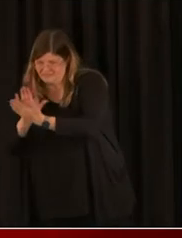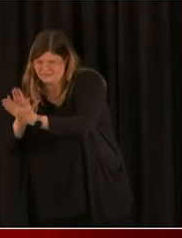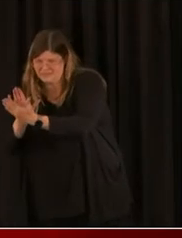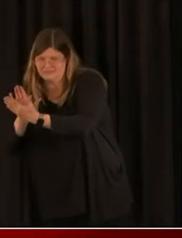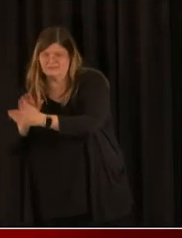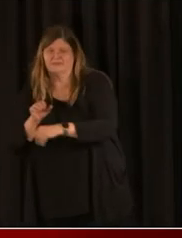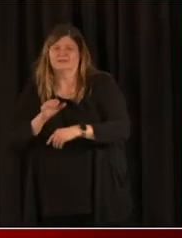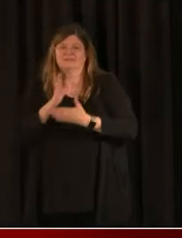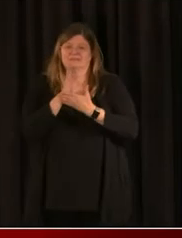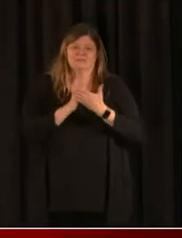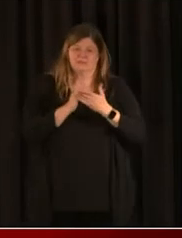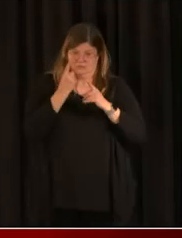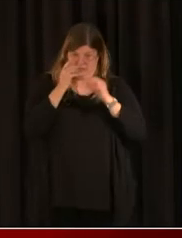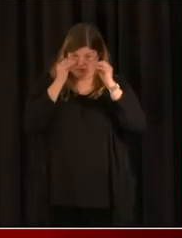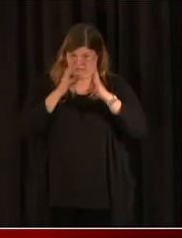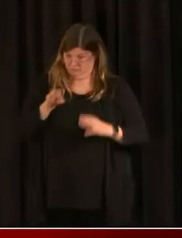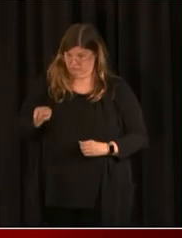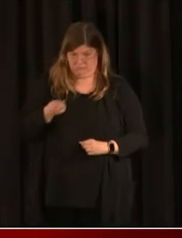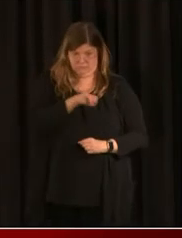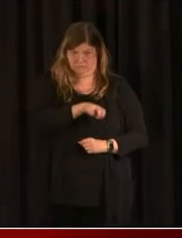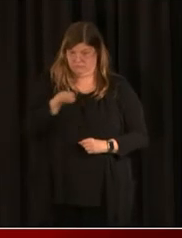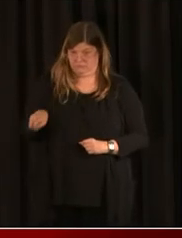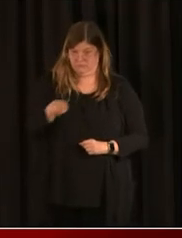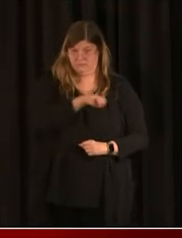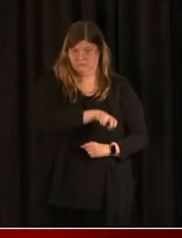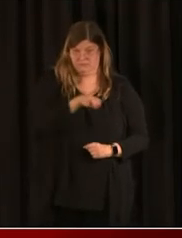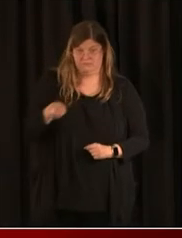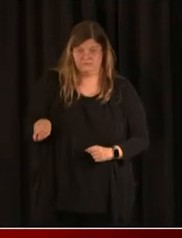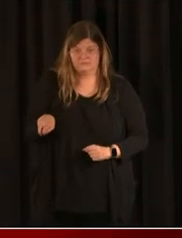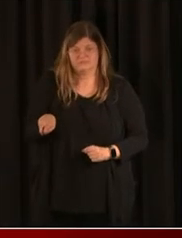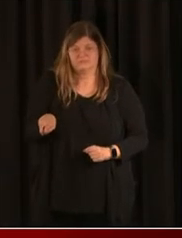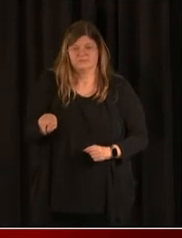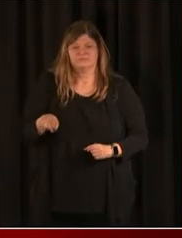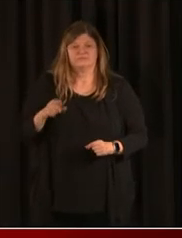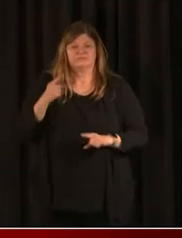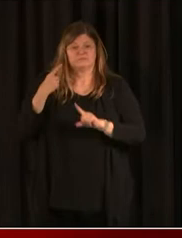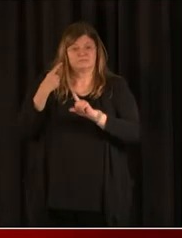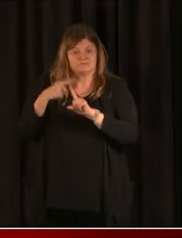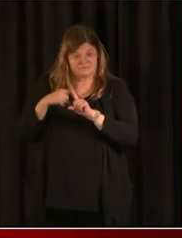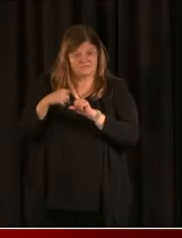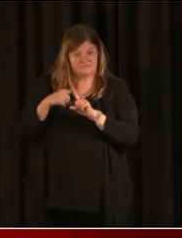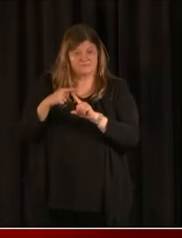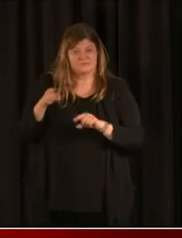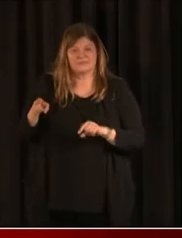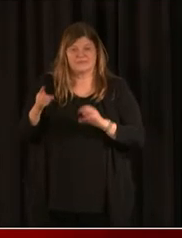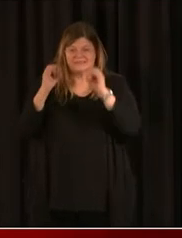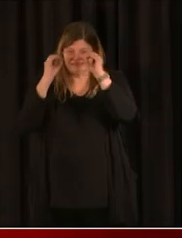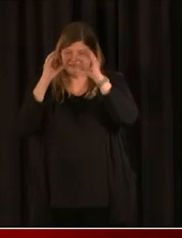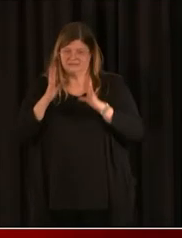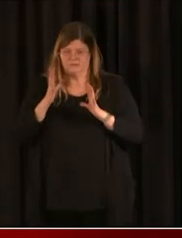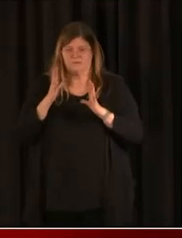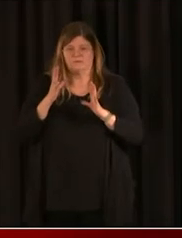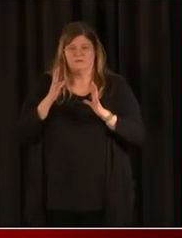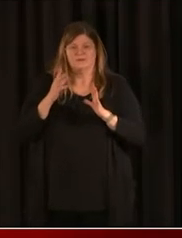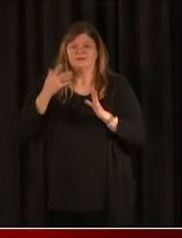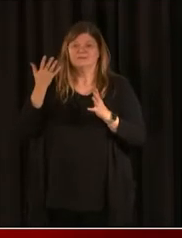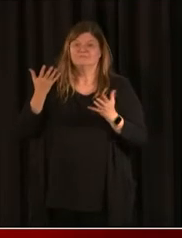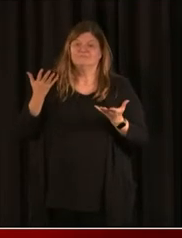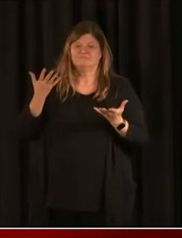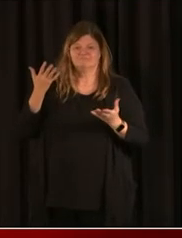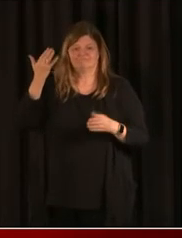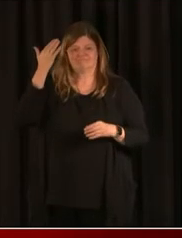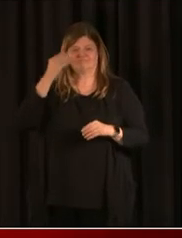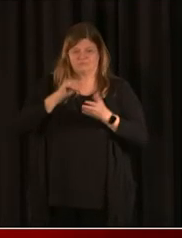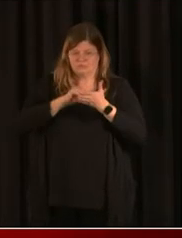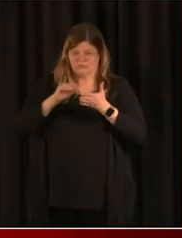classroom and learning from home. One of the greatest pros to this model is that the teacher gets to maintain, the teacher